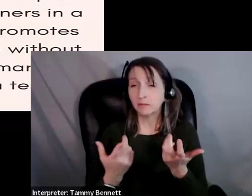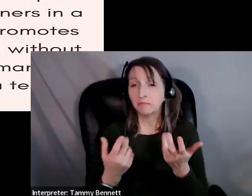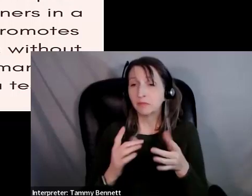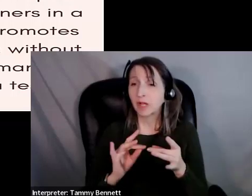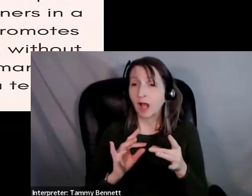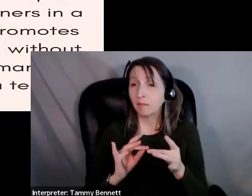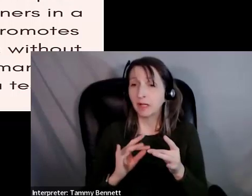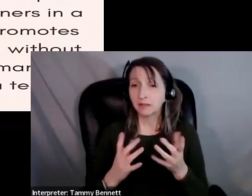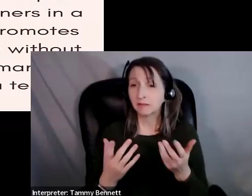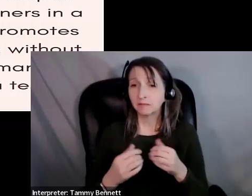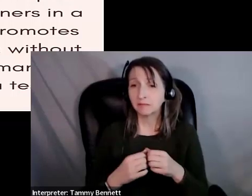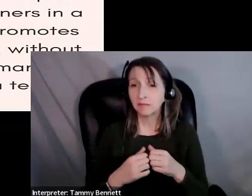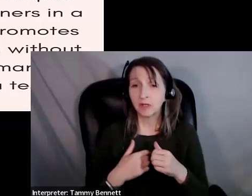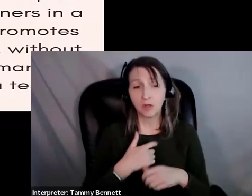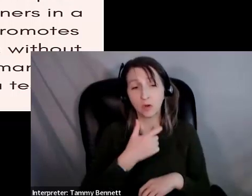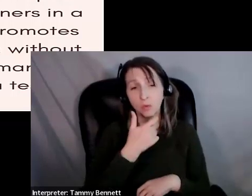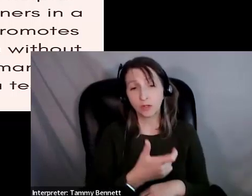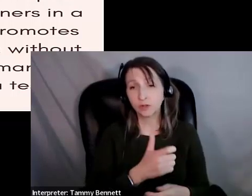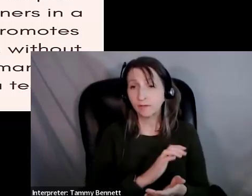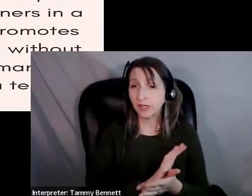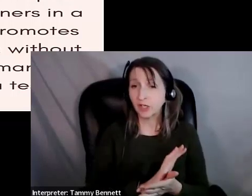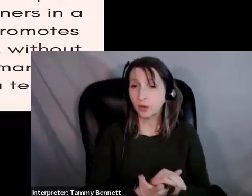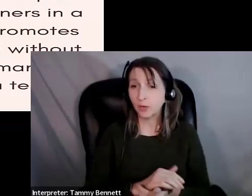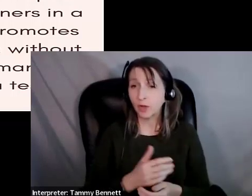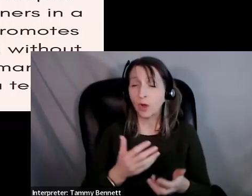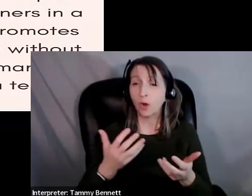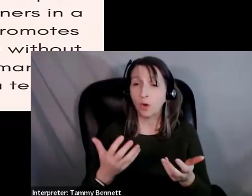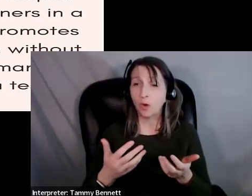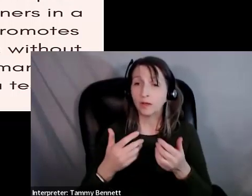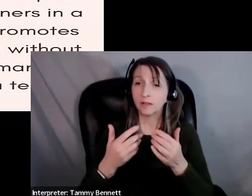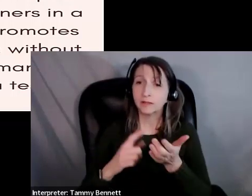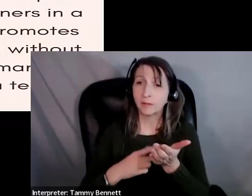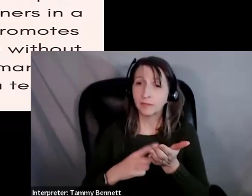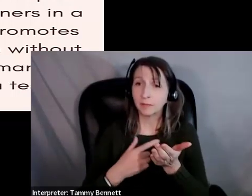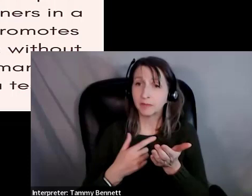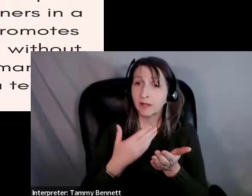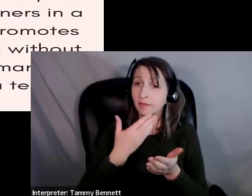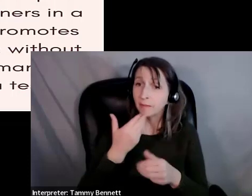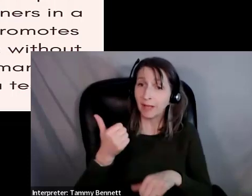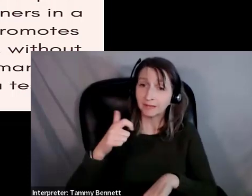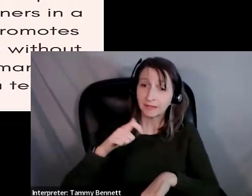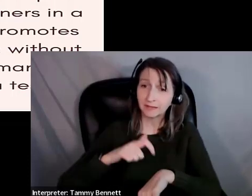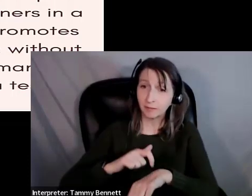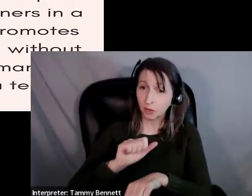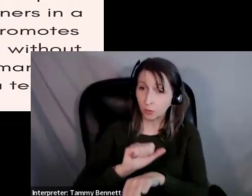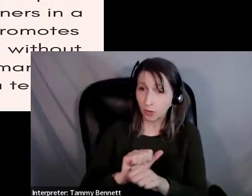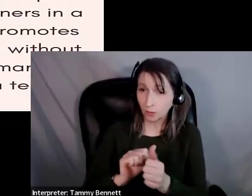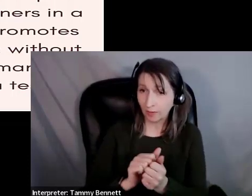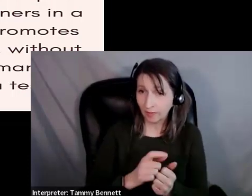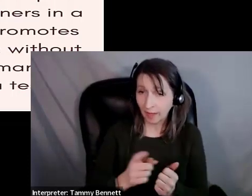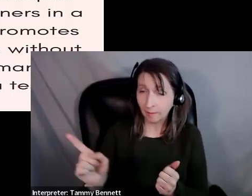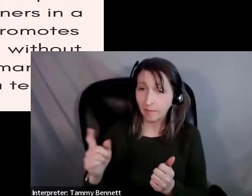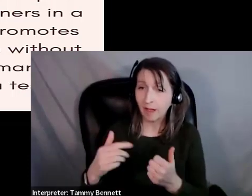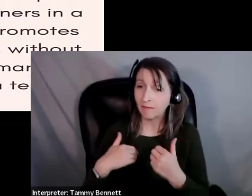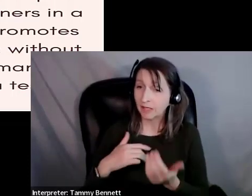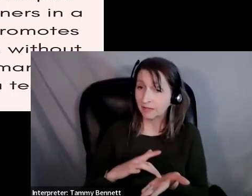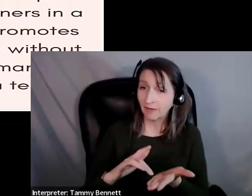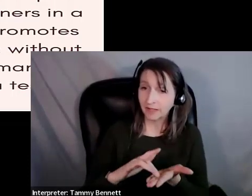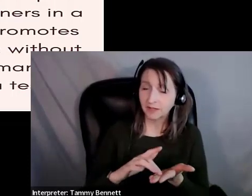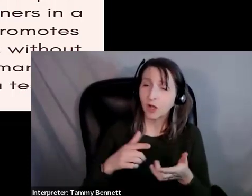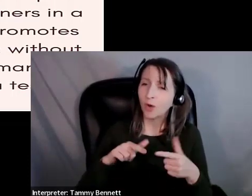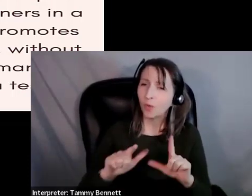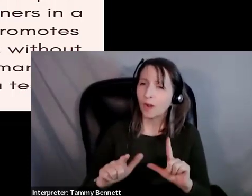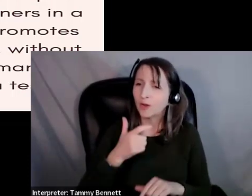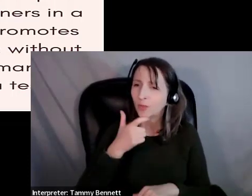where we're watching videos or sometimes even the best time to be working with your child or even just having the device out is when you're